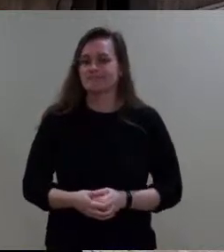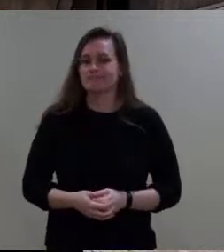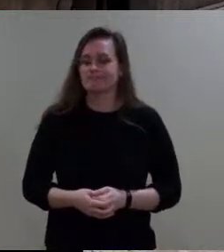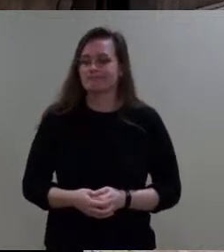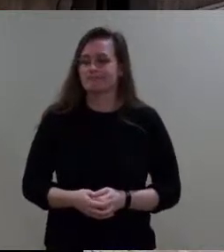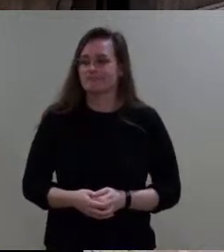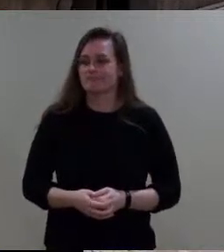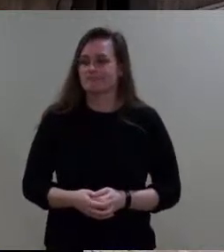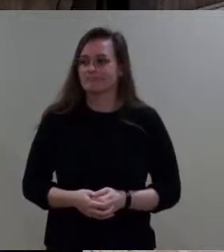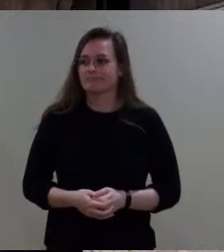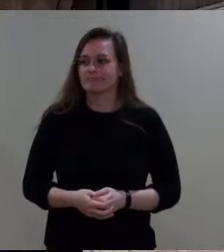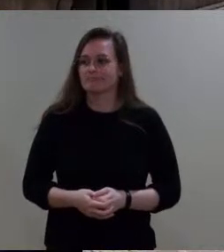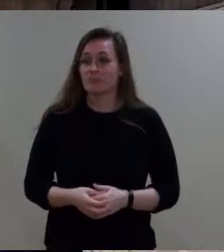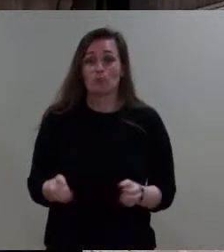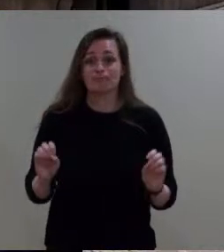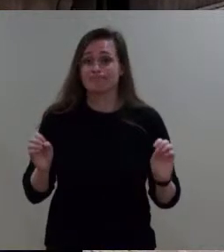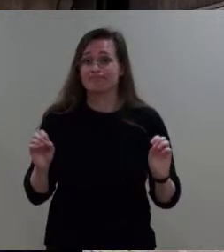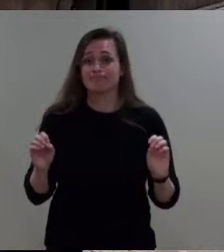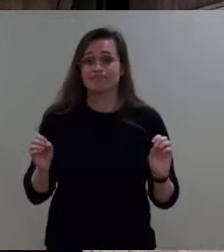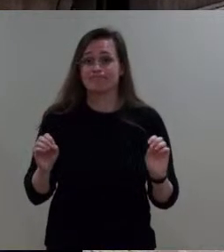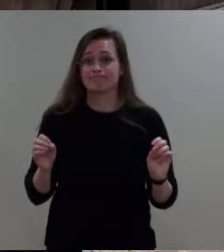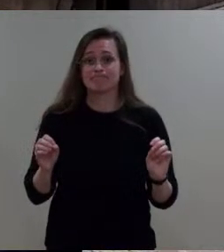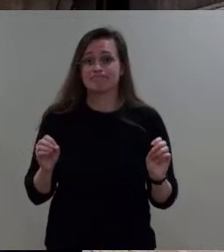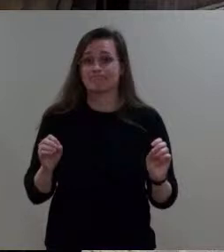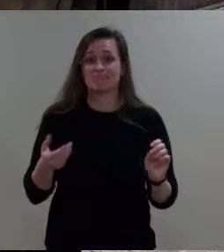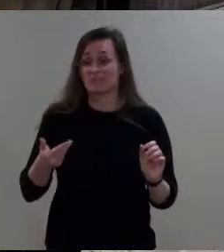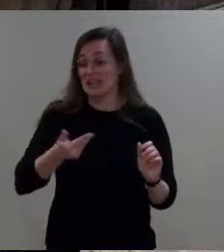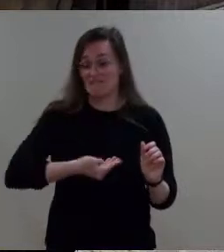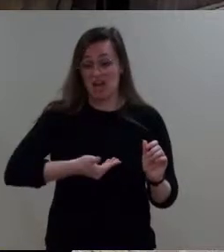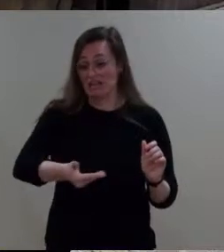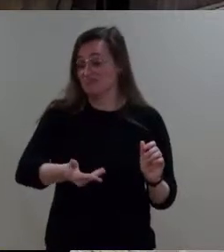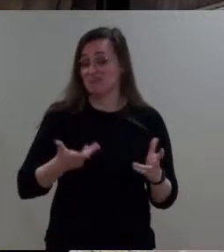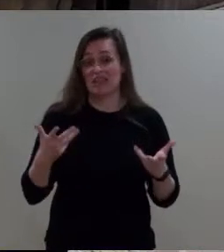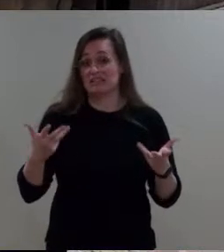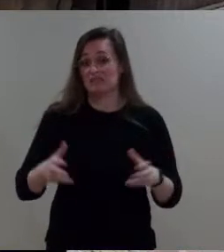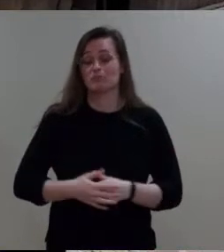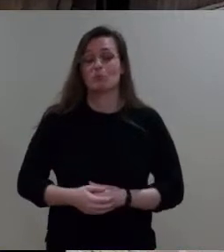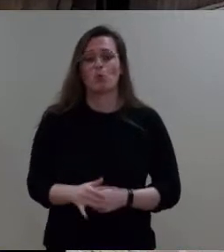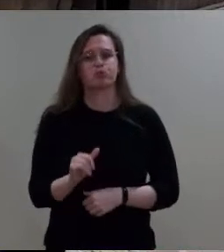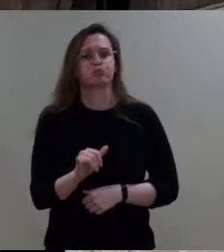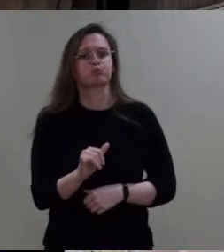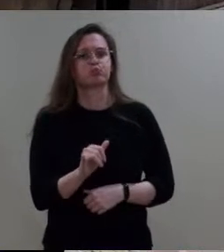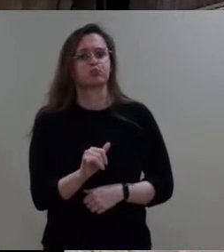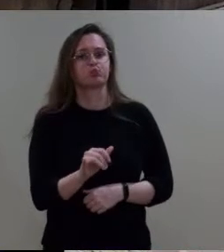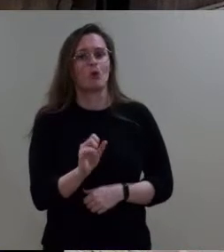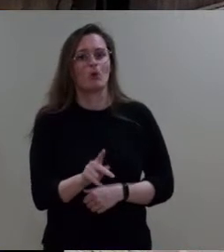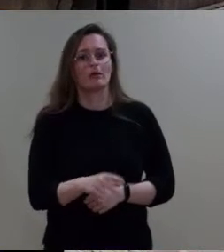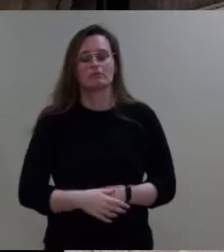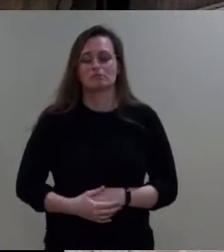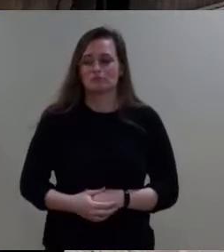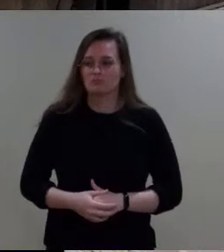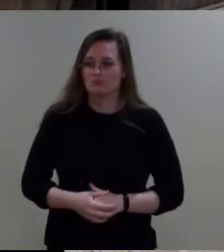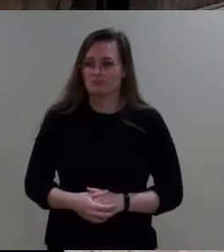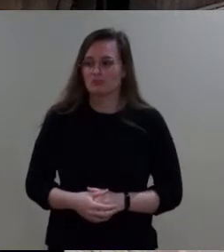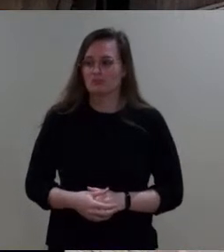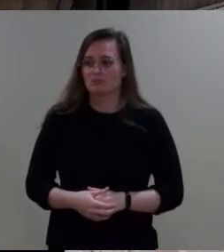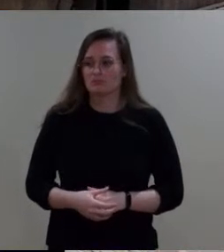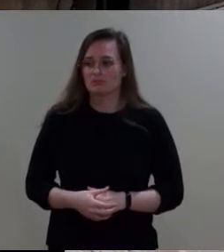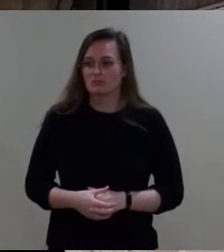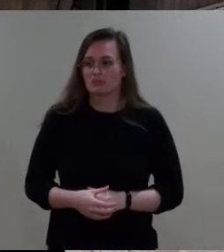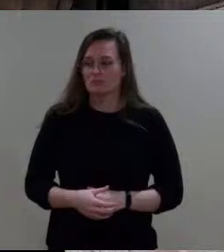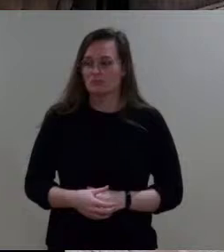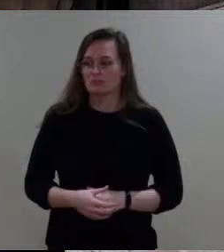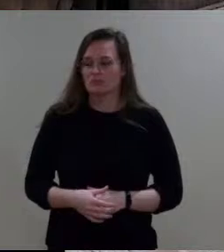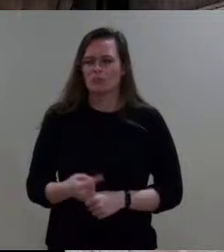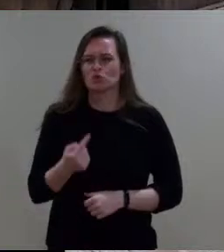It's free. There was no conference fee, it's just an invite. Oh, okay. So you had said it was for conference